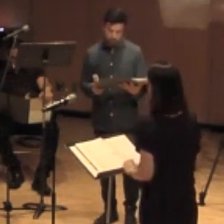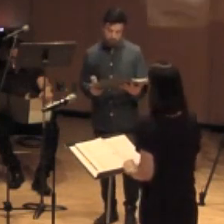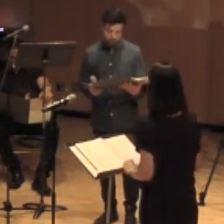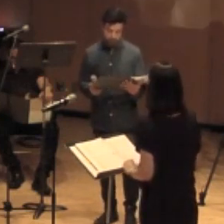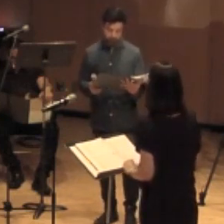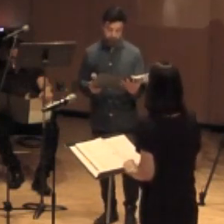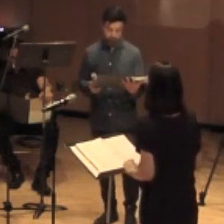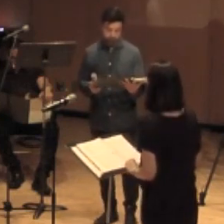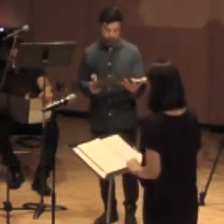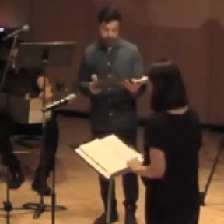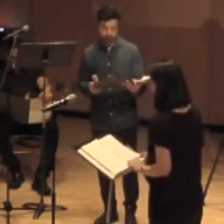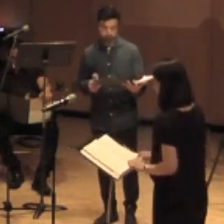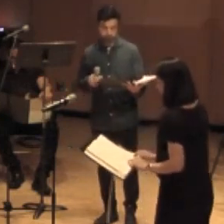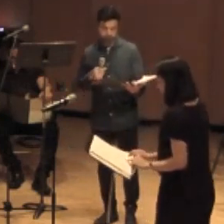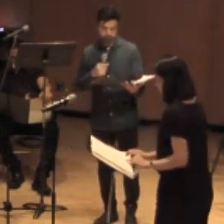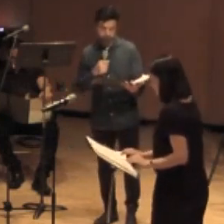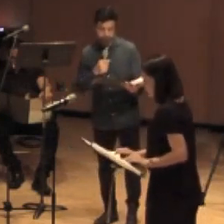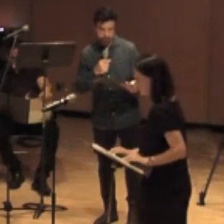older